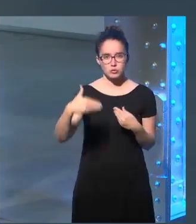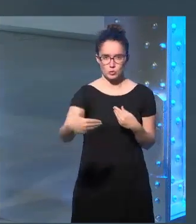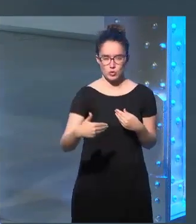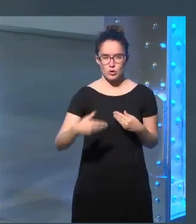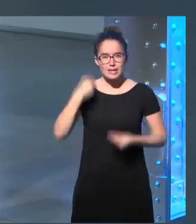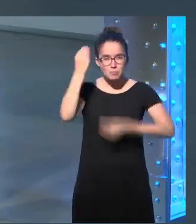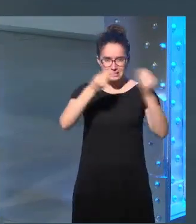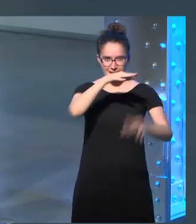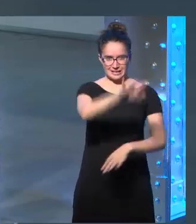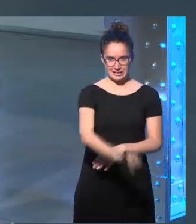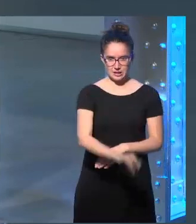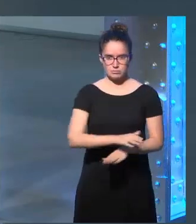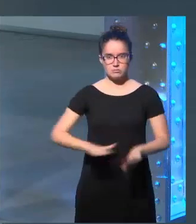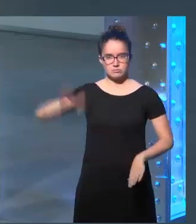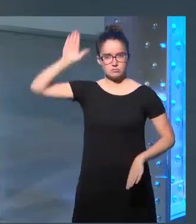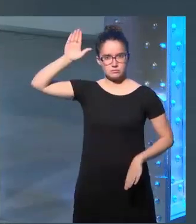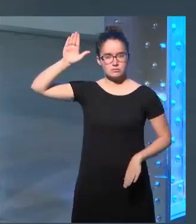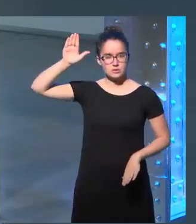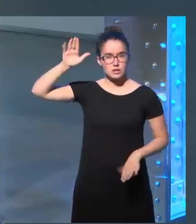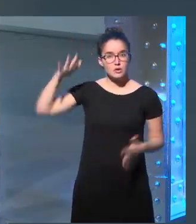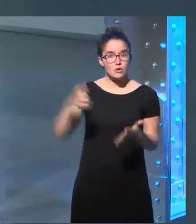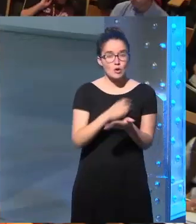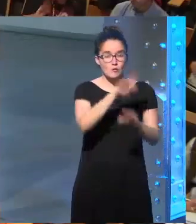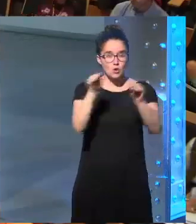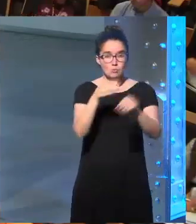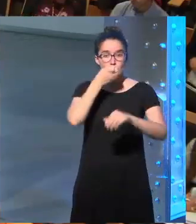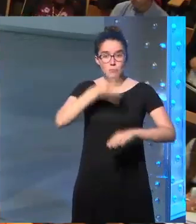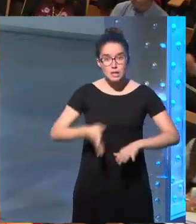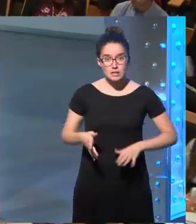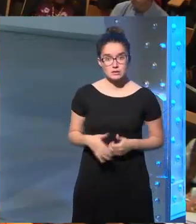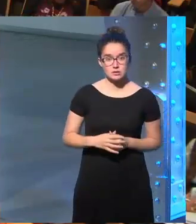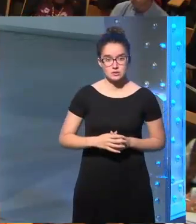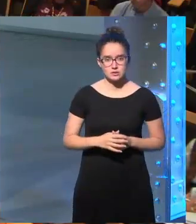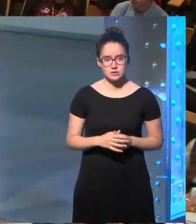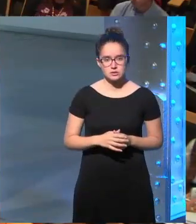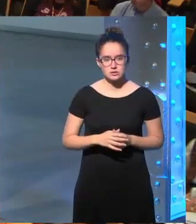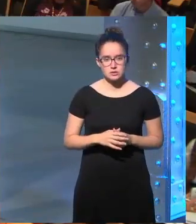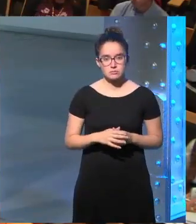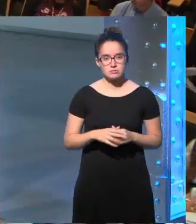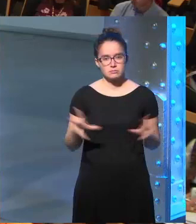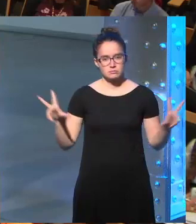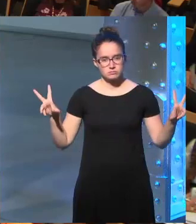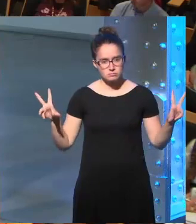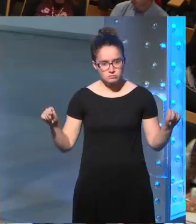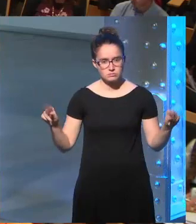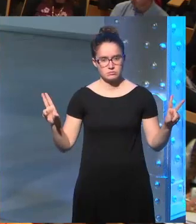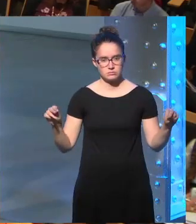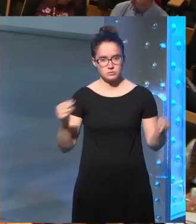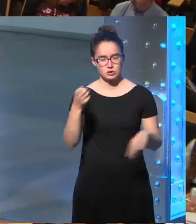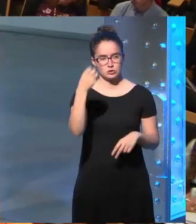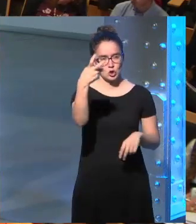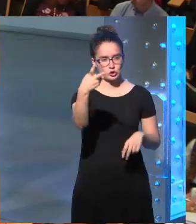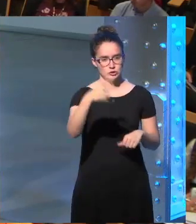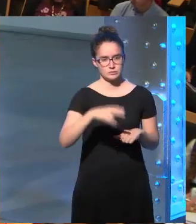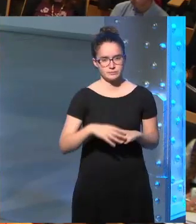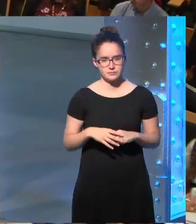children and ourselves for that future world? Who thinks that we are training and educating people well?